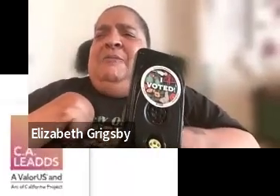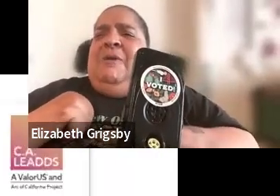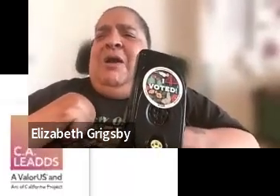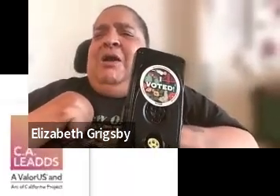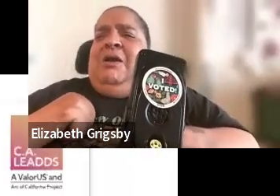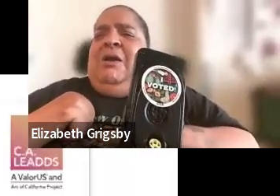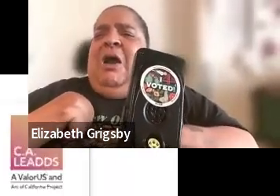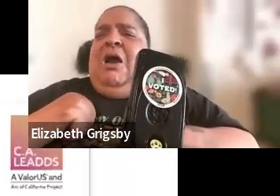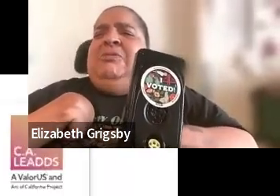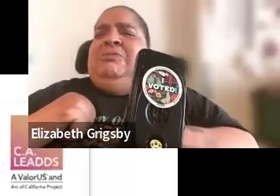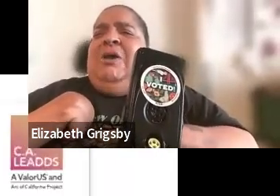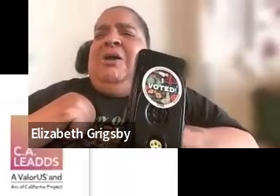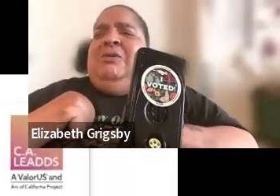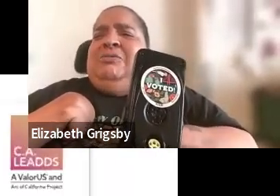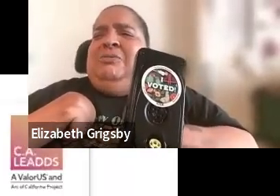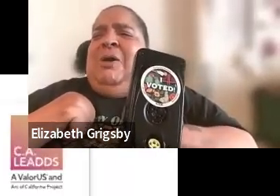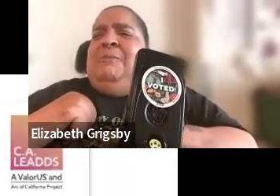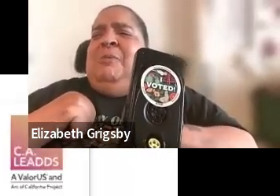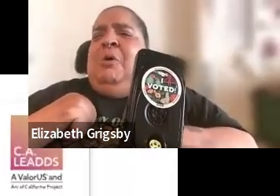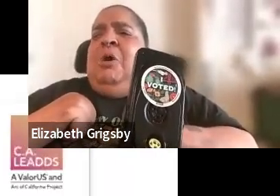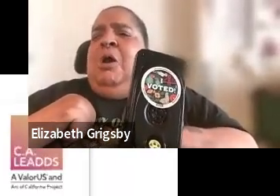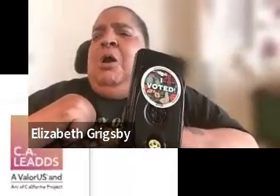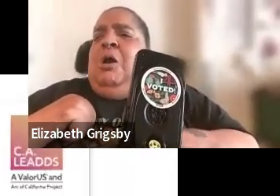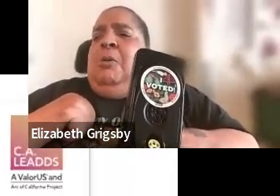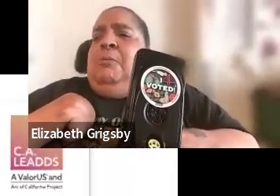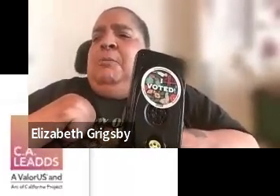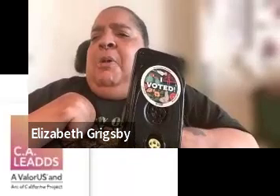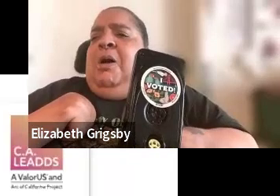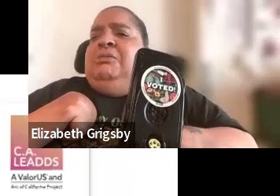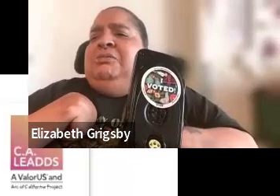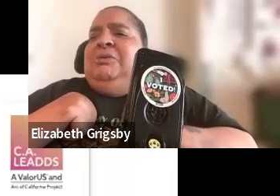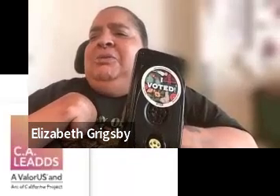We have died as sample